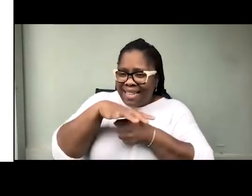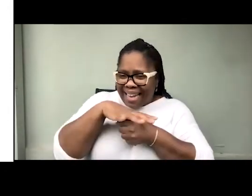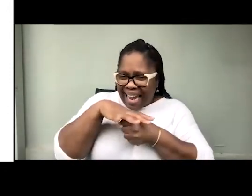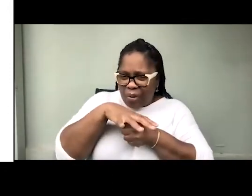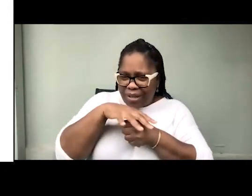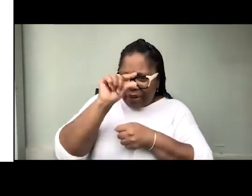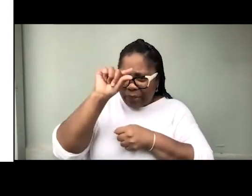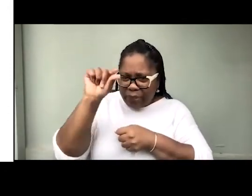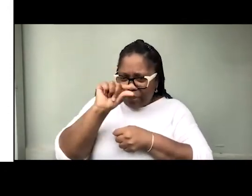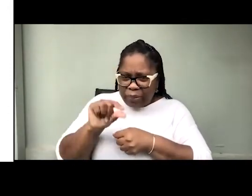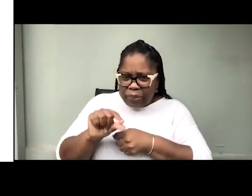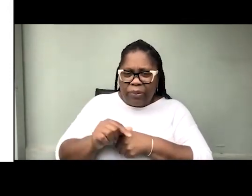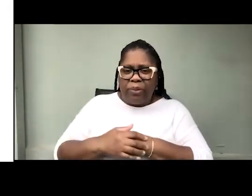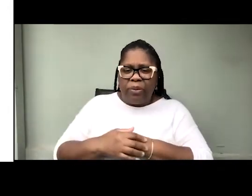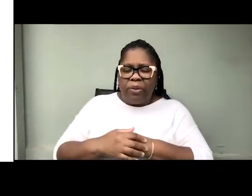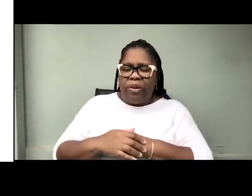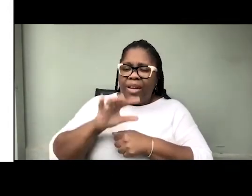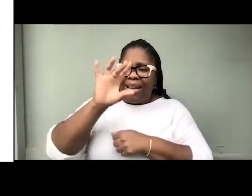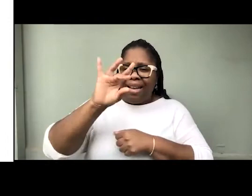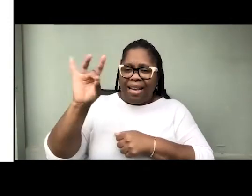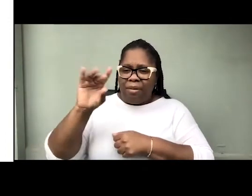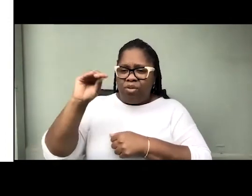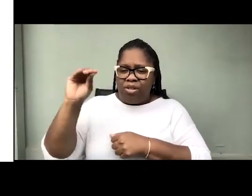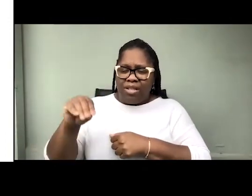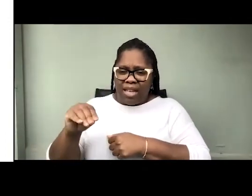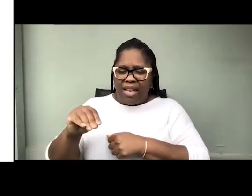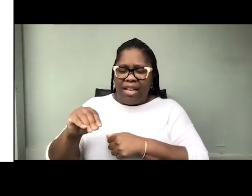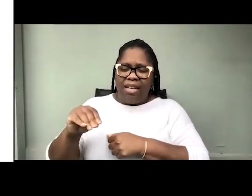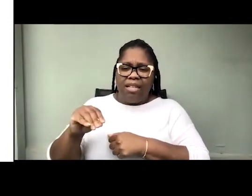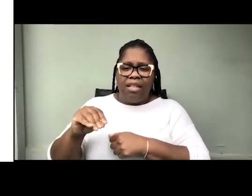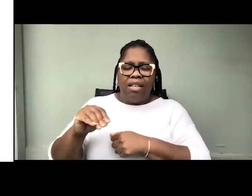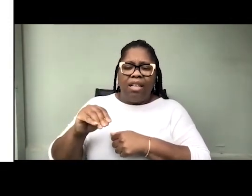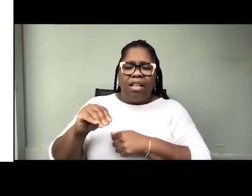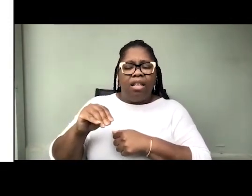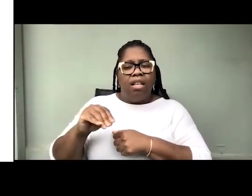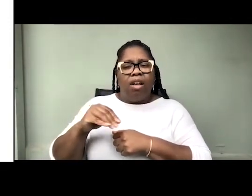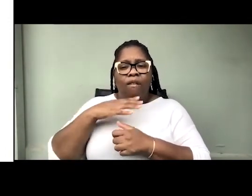38% of older adults have income below their local cost of living.